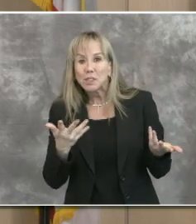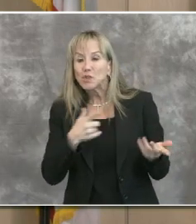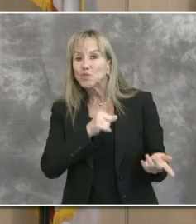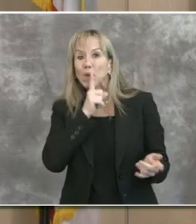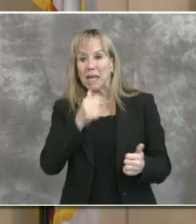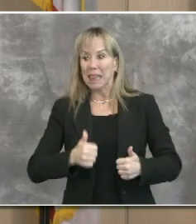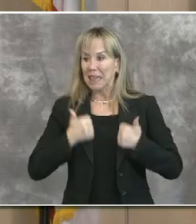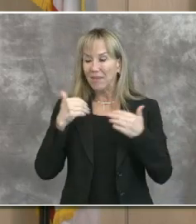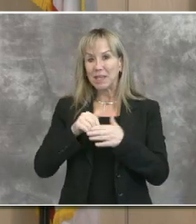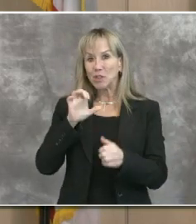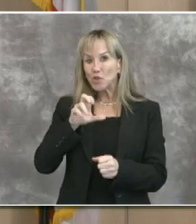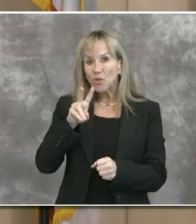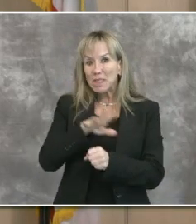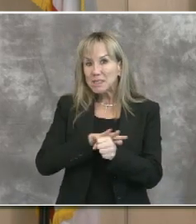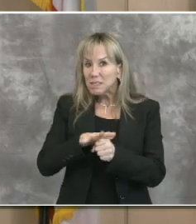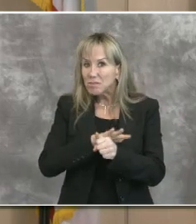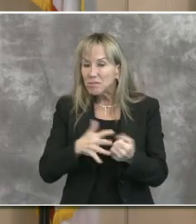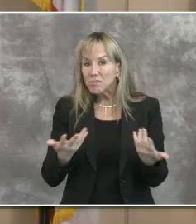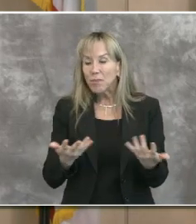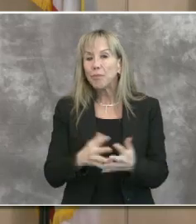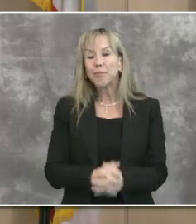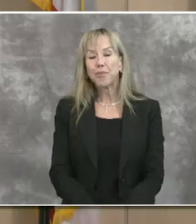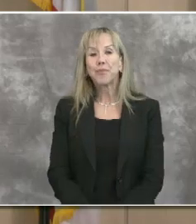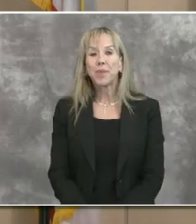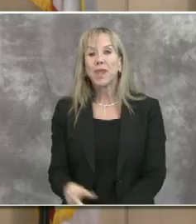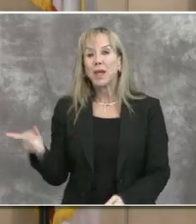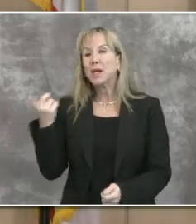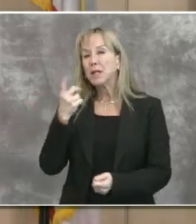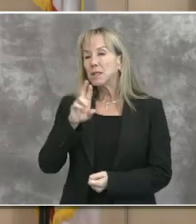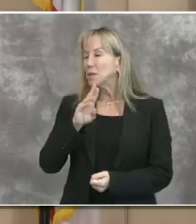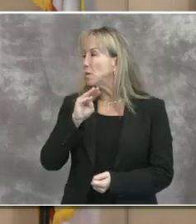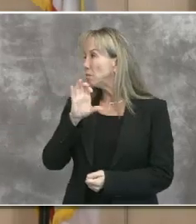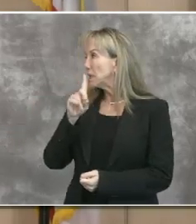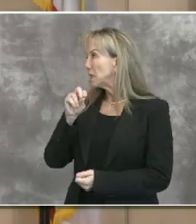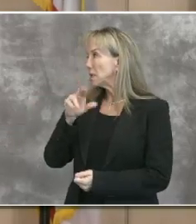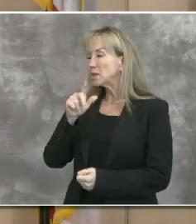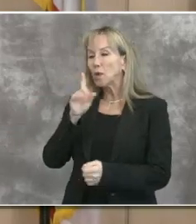in the Chula Vista area? Dr. McDonald's going to answer that.